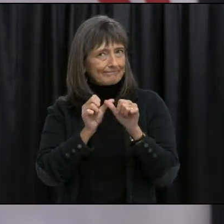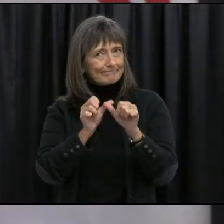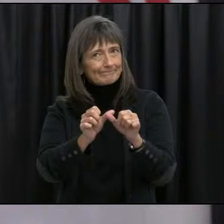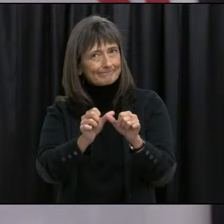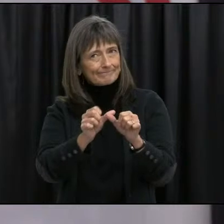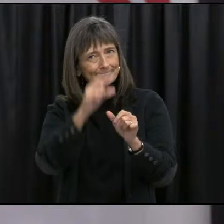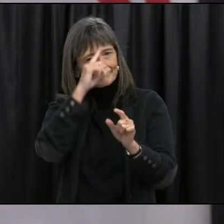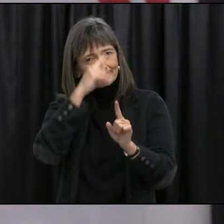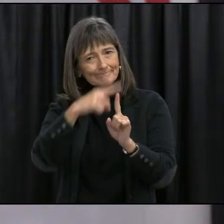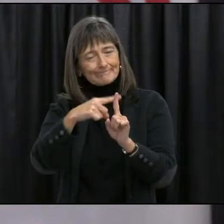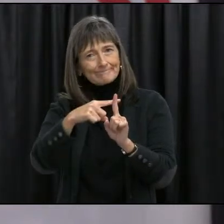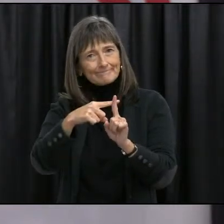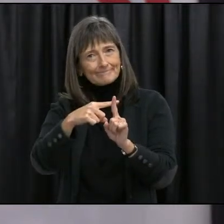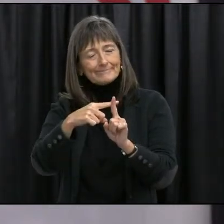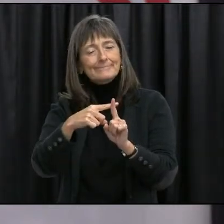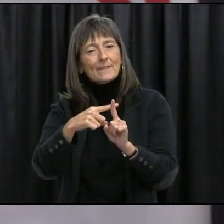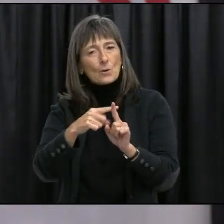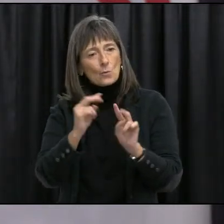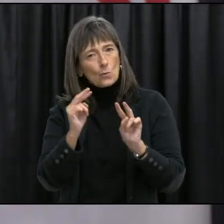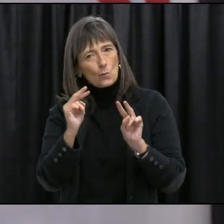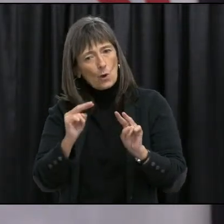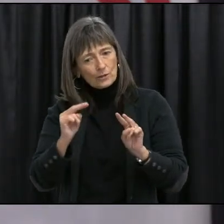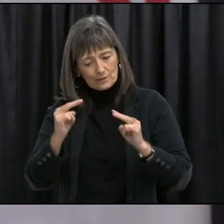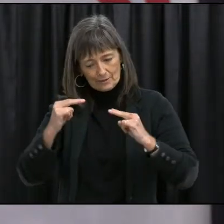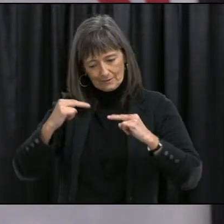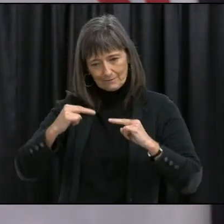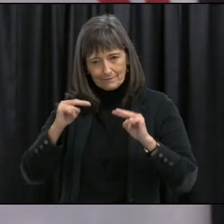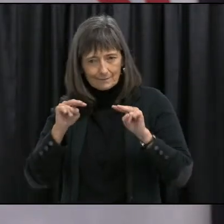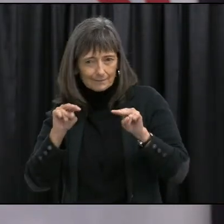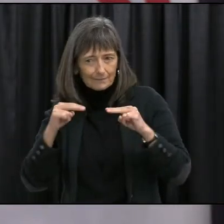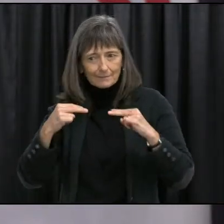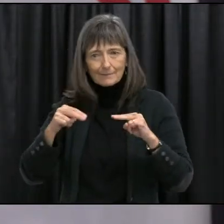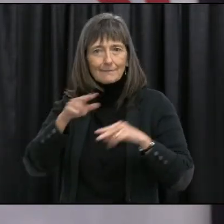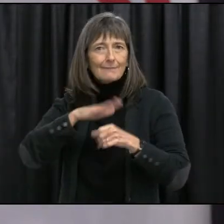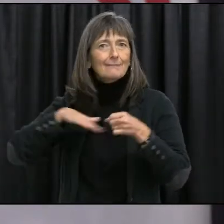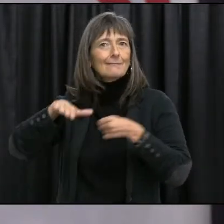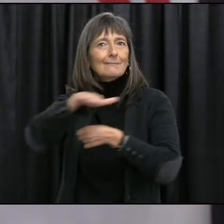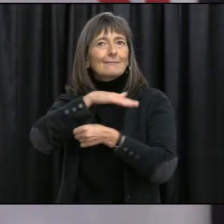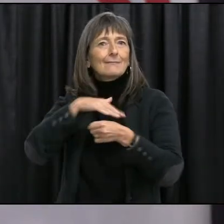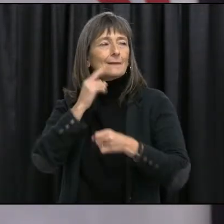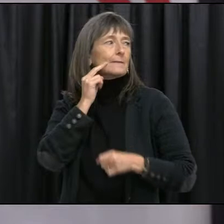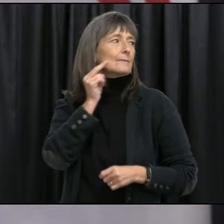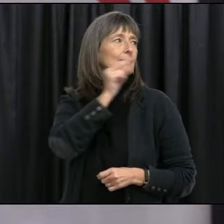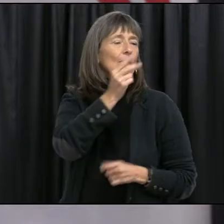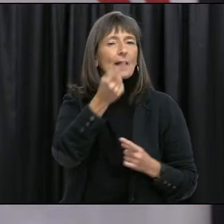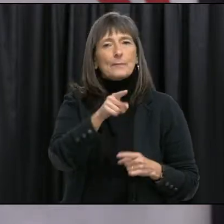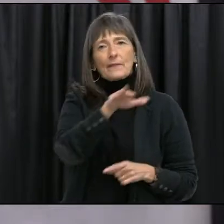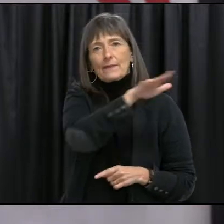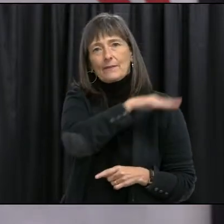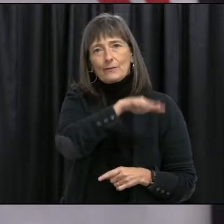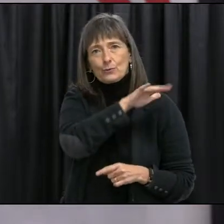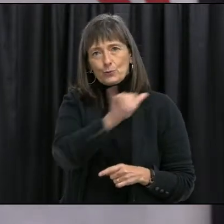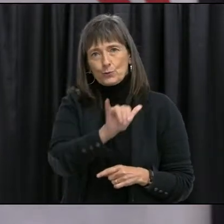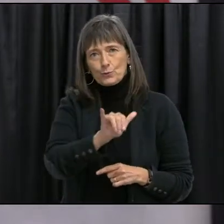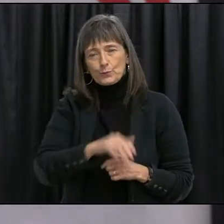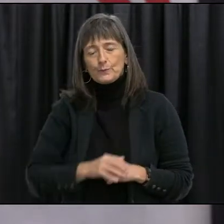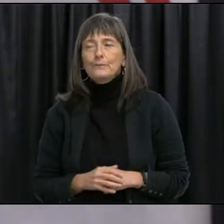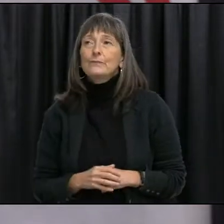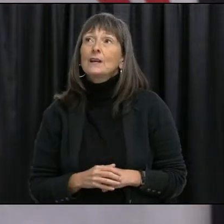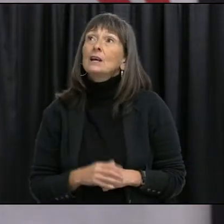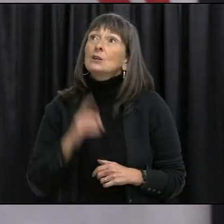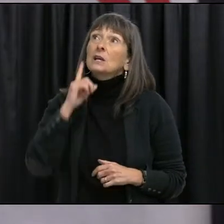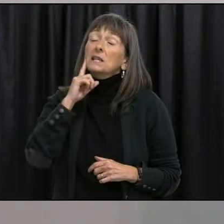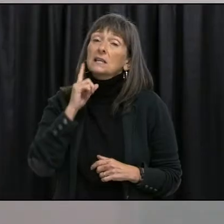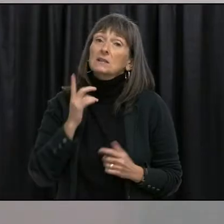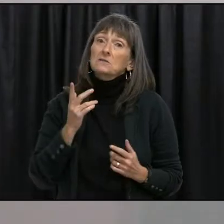we do need to keep an eye on ourselves and what's going on elsewhere. So I think with that, Kathy, I'll